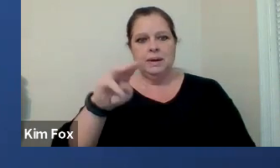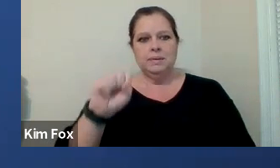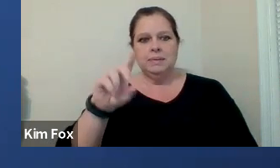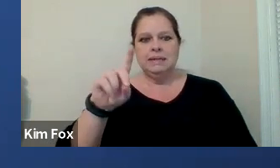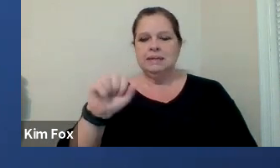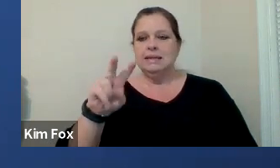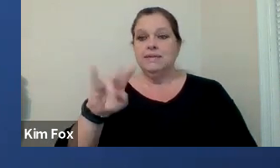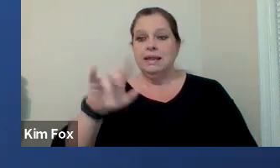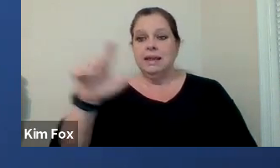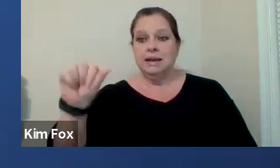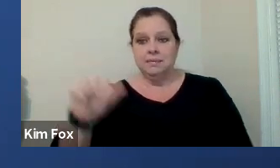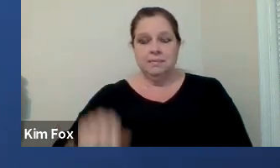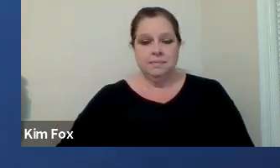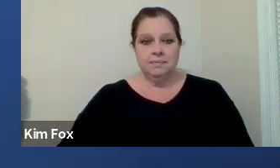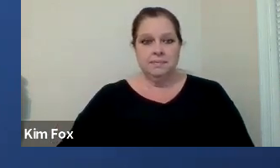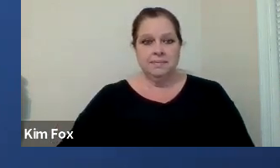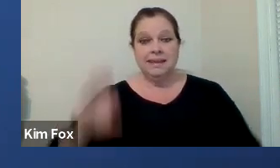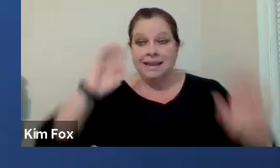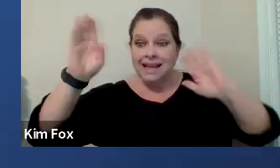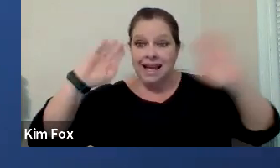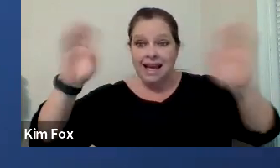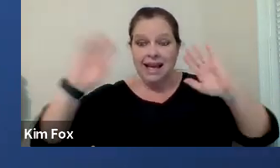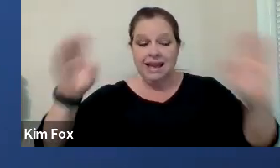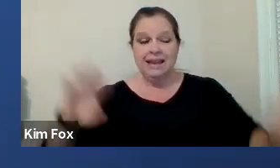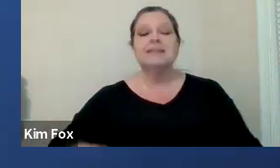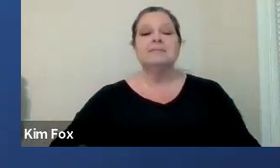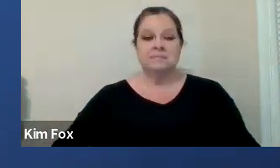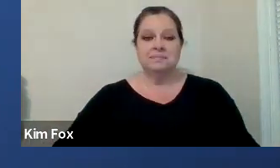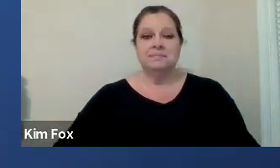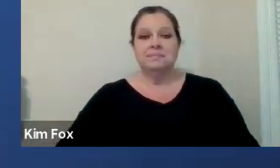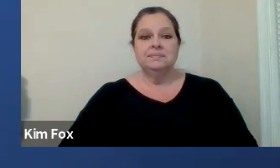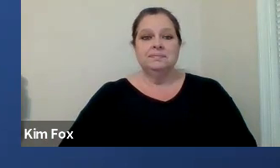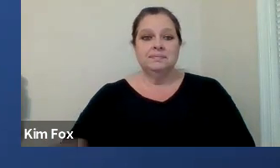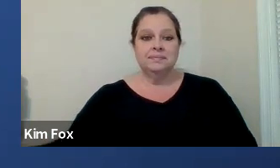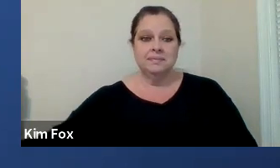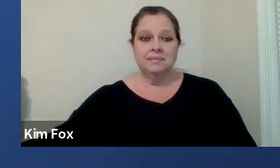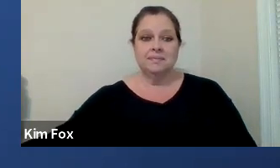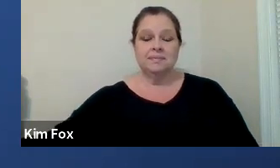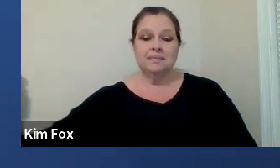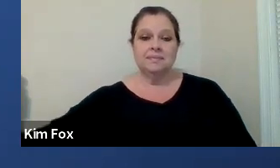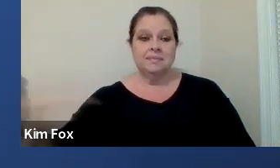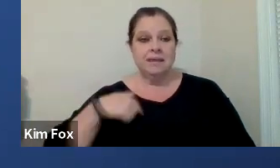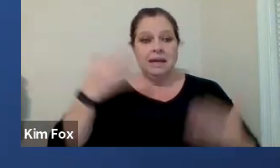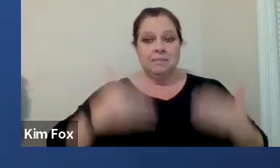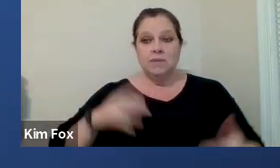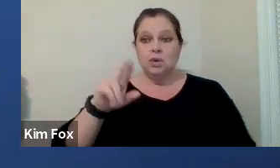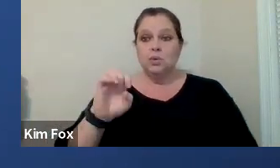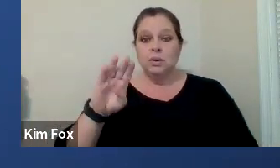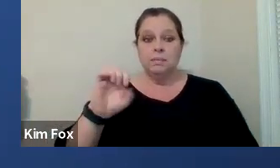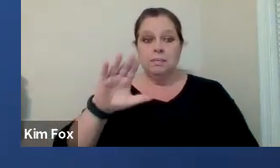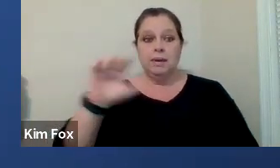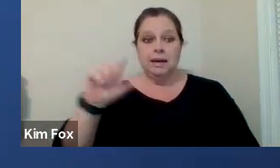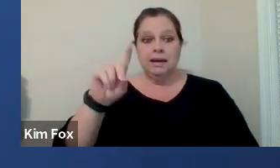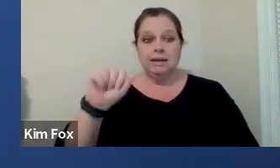ready. Hello, everyone. Good evening. I am Rebecca Davila, the Virginia Beach City